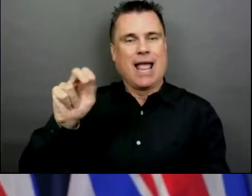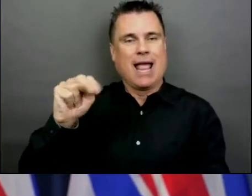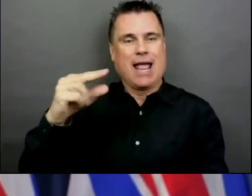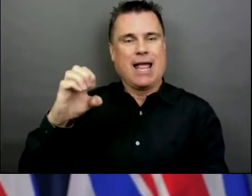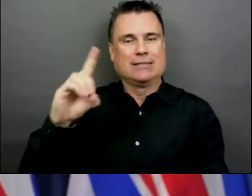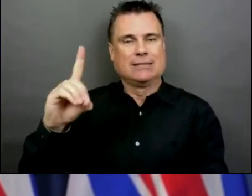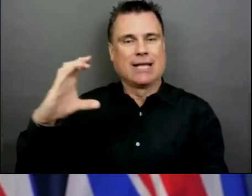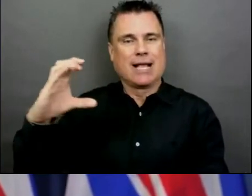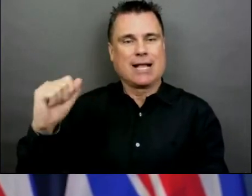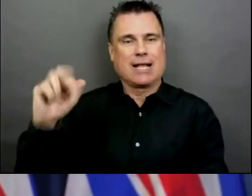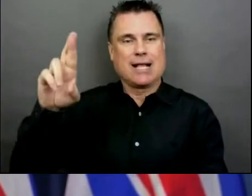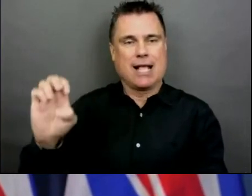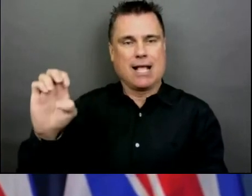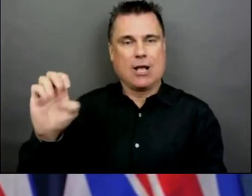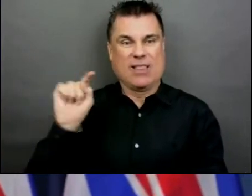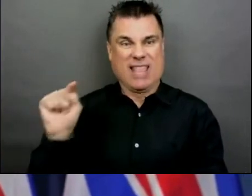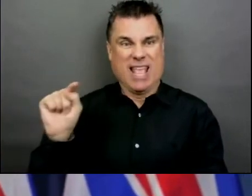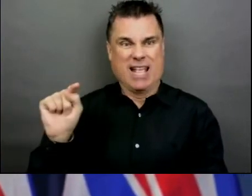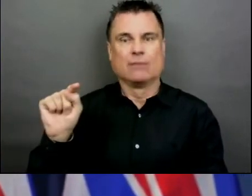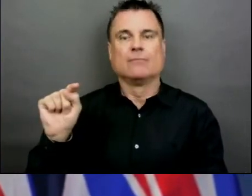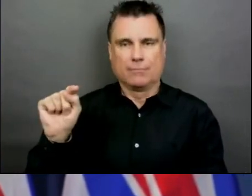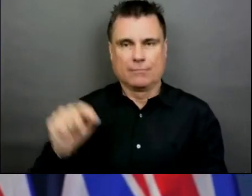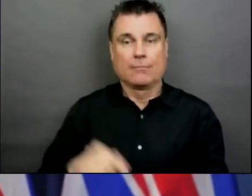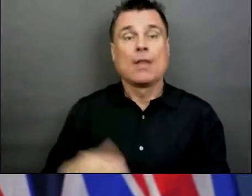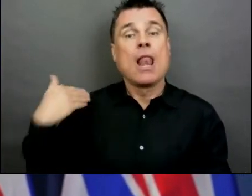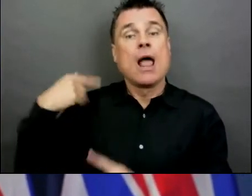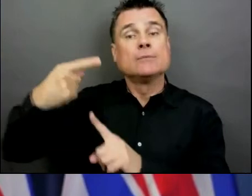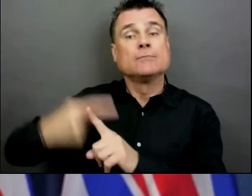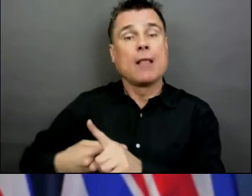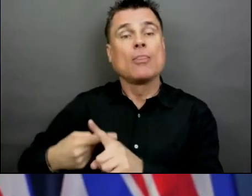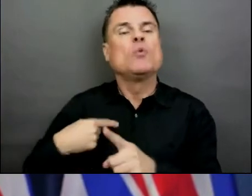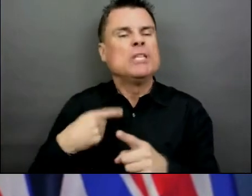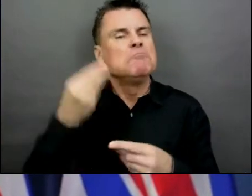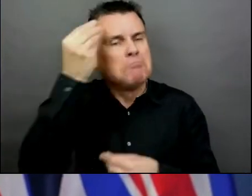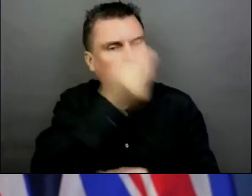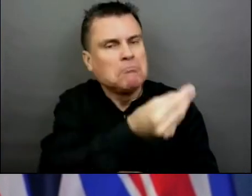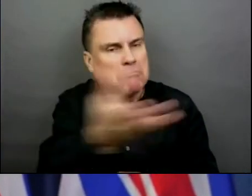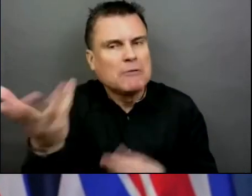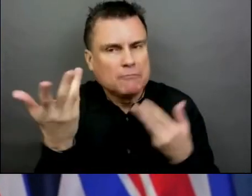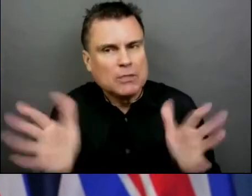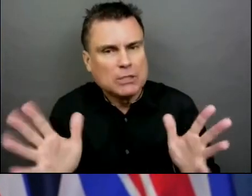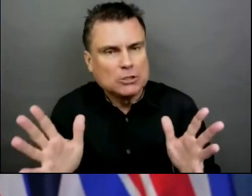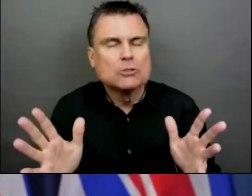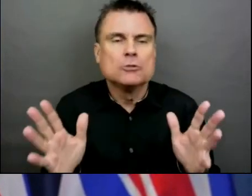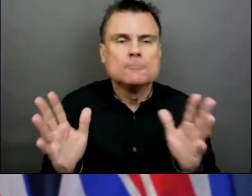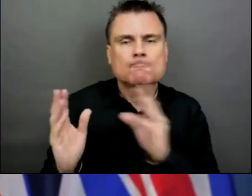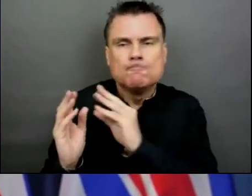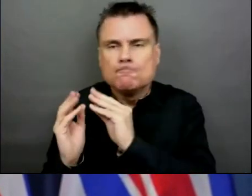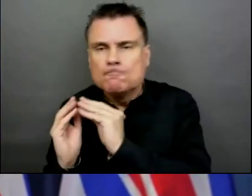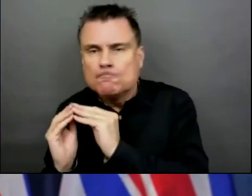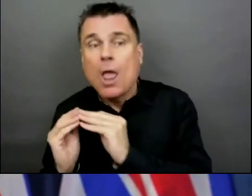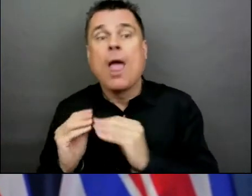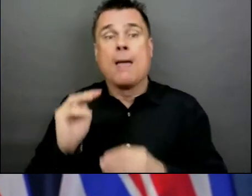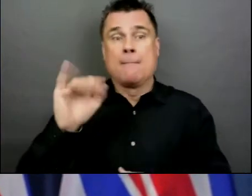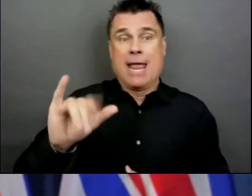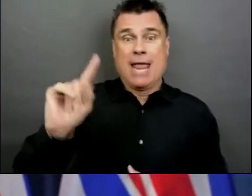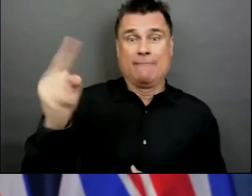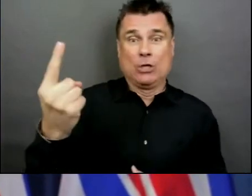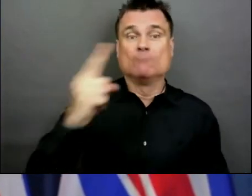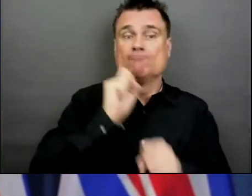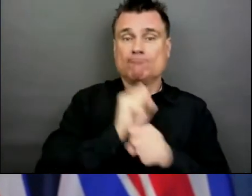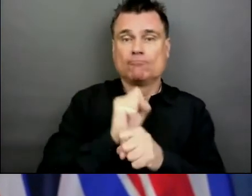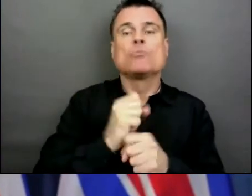how when enhanced care comes into effect on May 1st, customers who purchase both basic and optional insurance from ICBC will save on